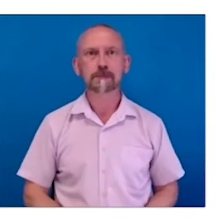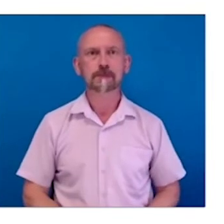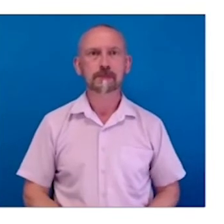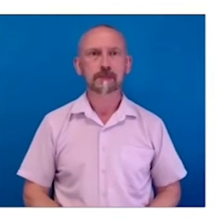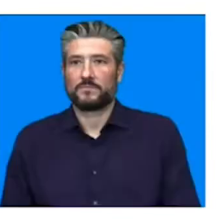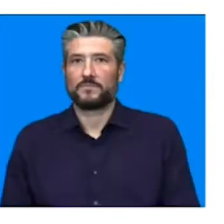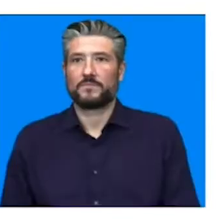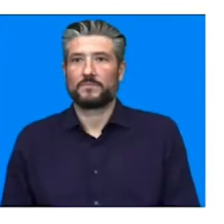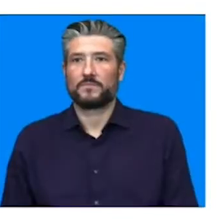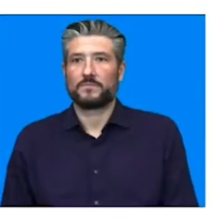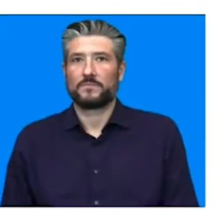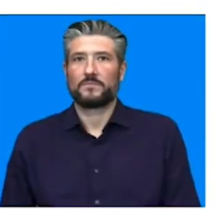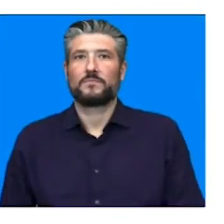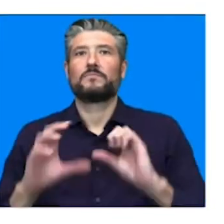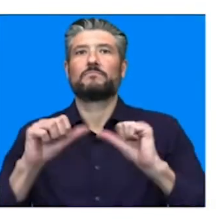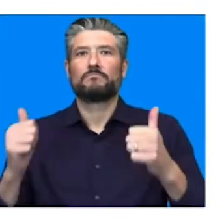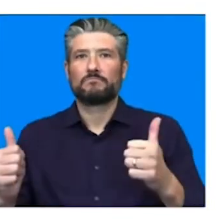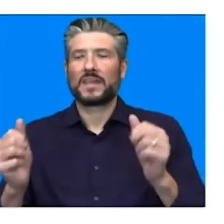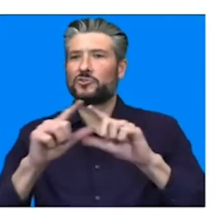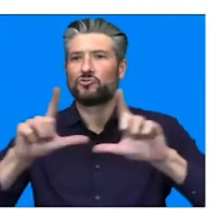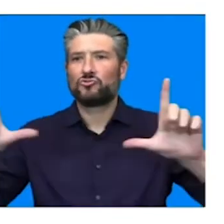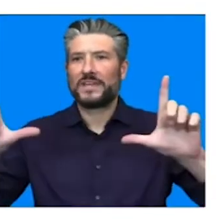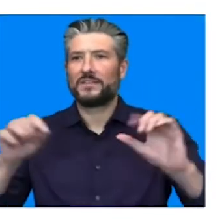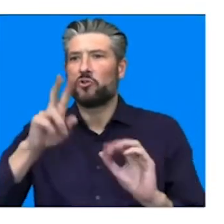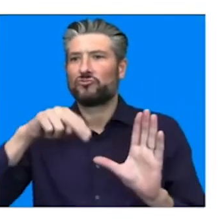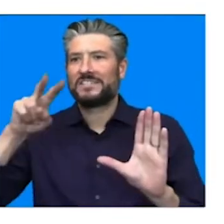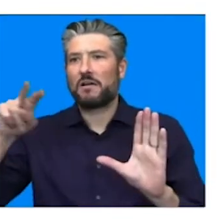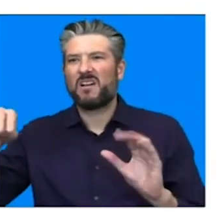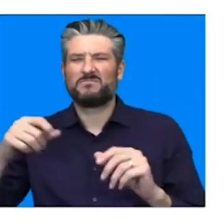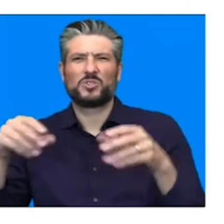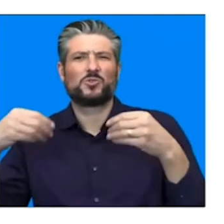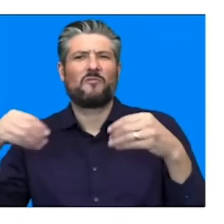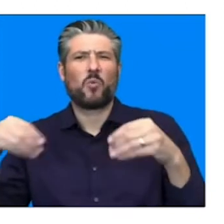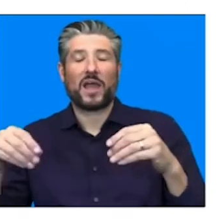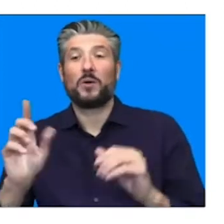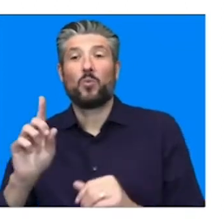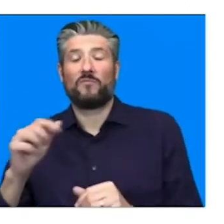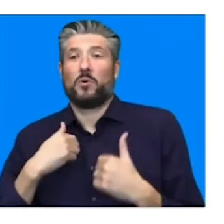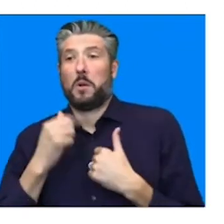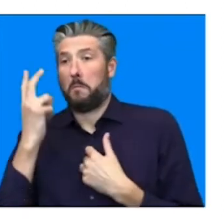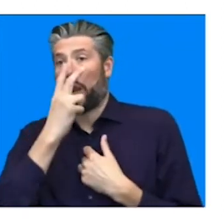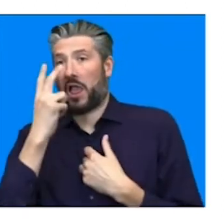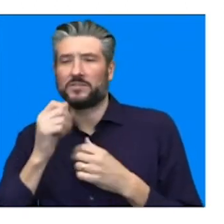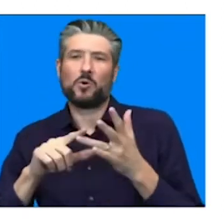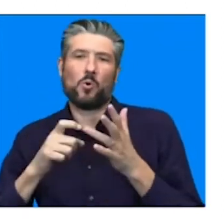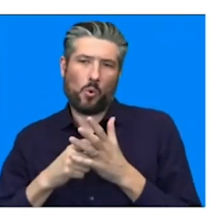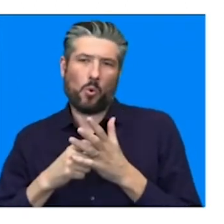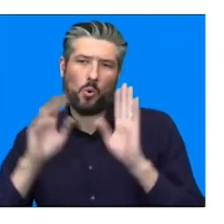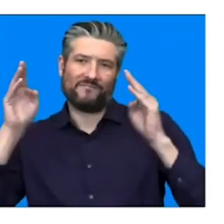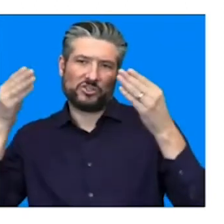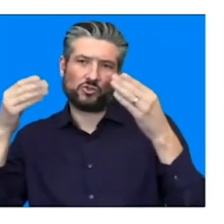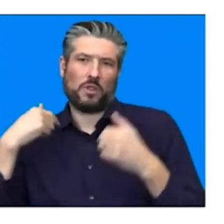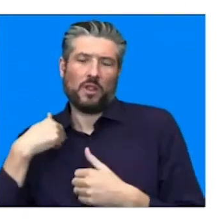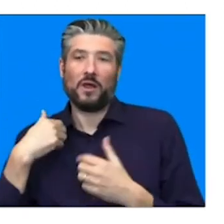assistive technology screen readers, so that's the software which allows a blind person or a visually impaired person to use the